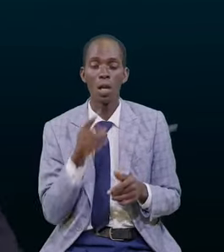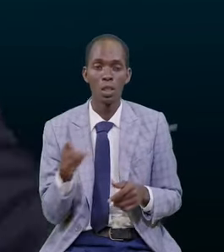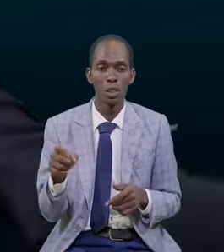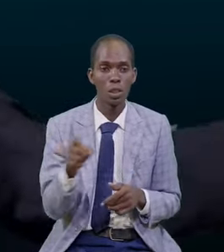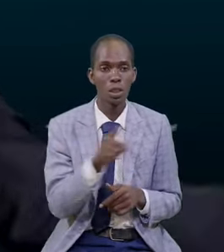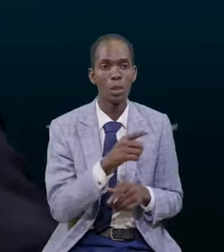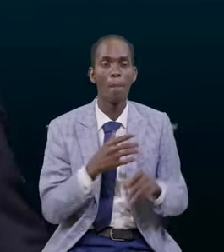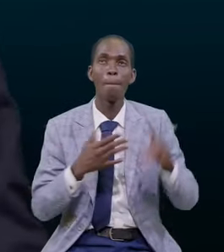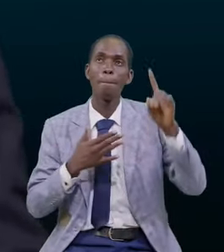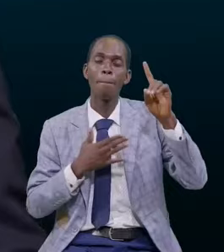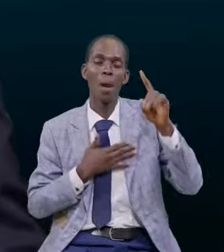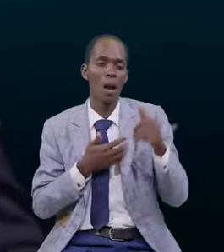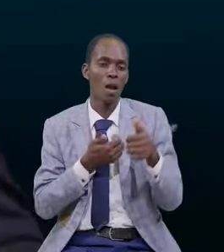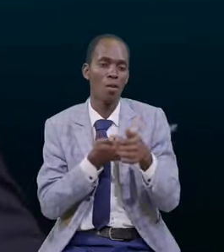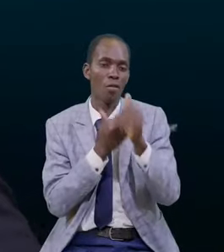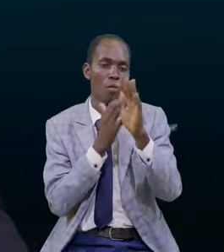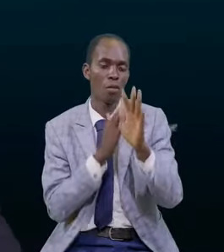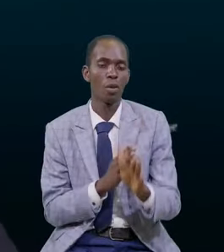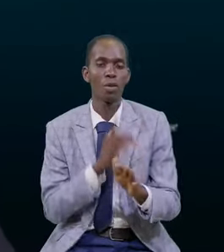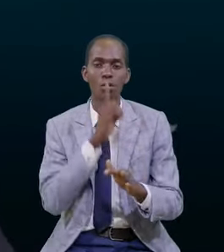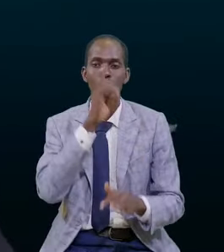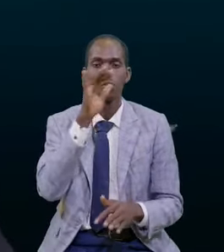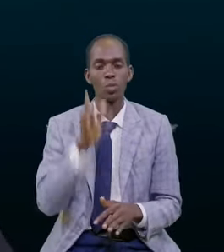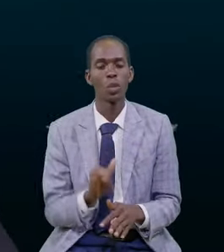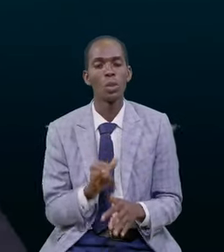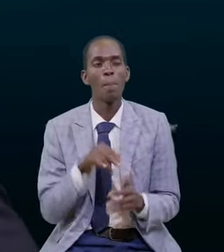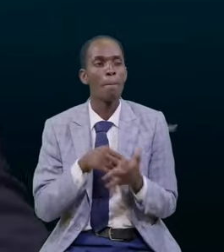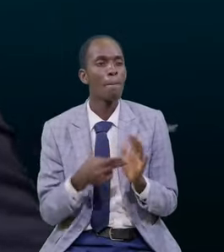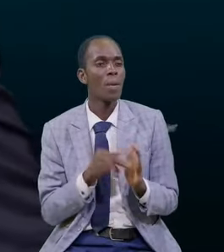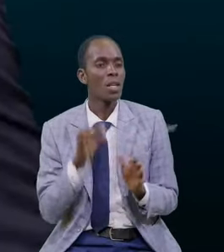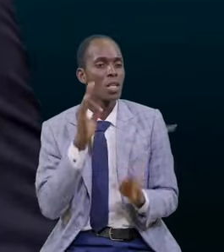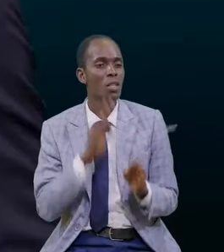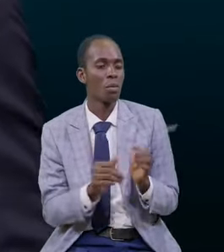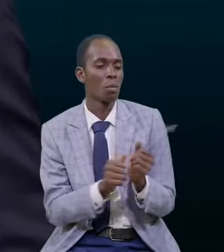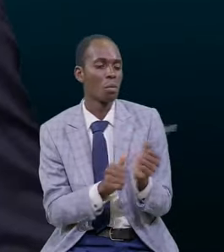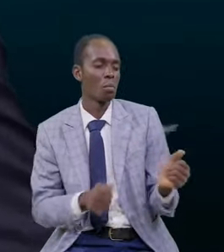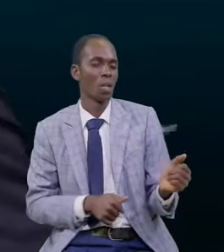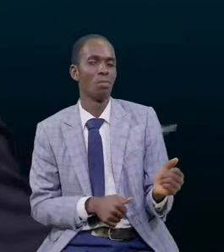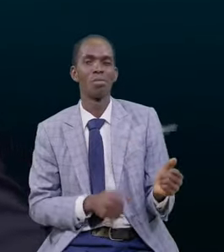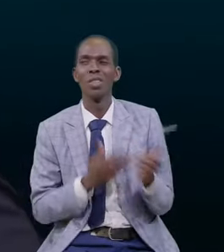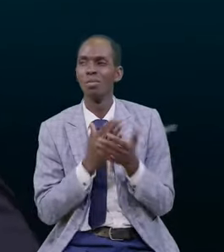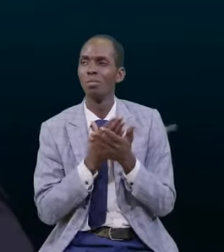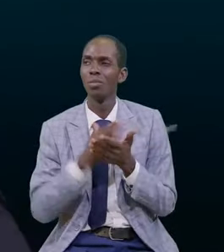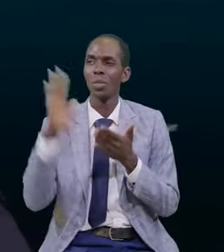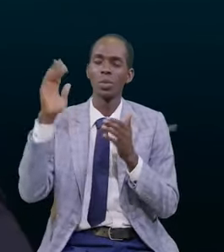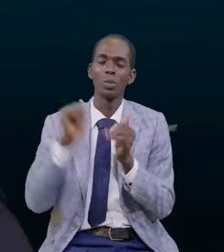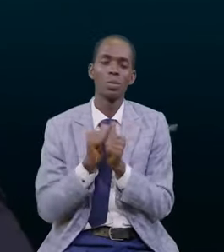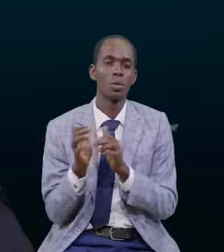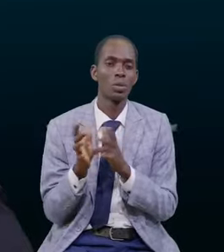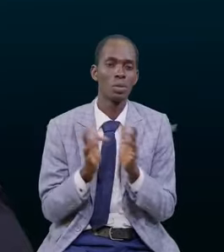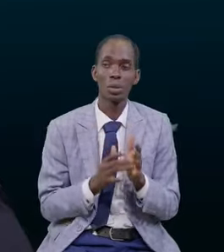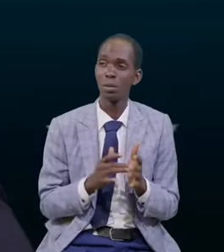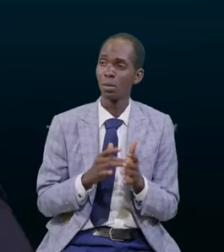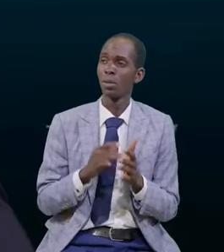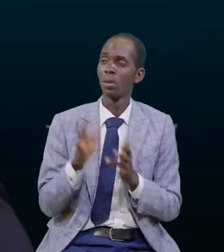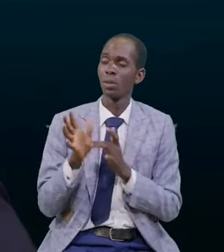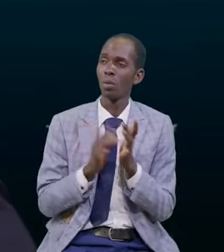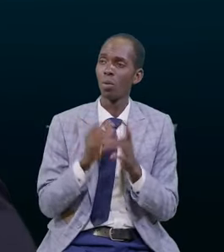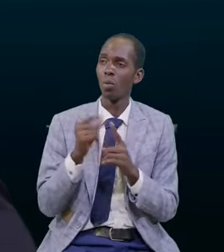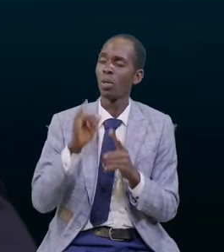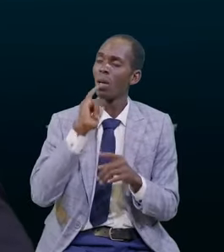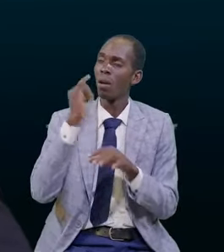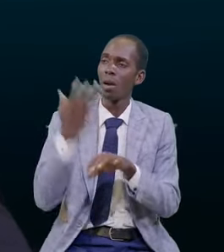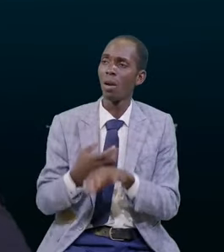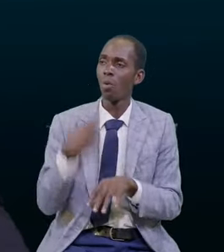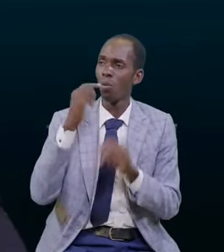of that if they turned back if they say away with this man if they say this is an hard saying who can hear this and